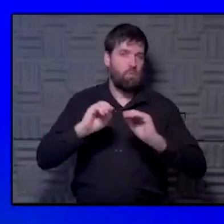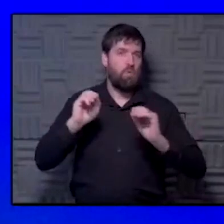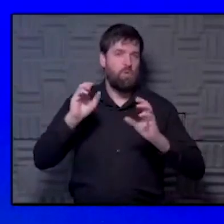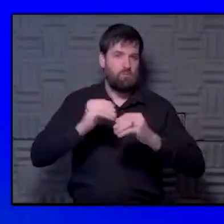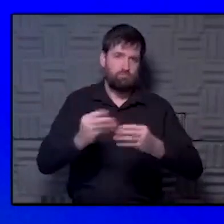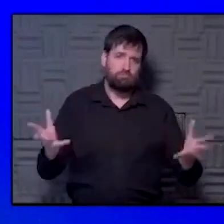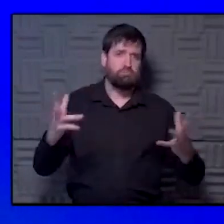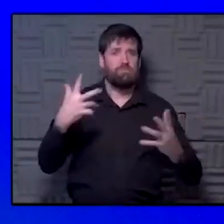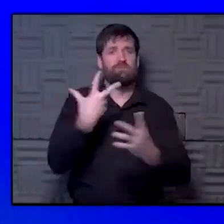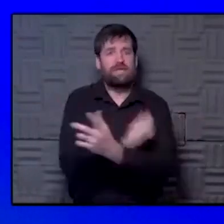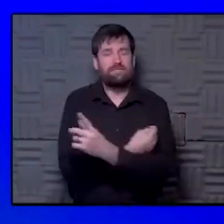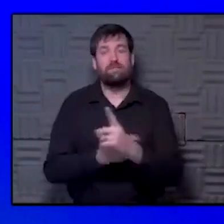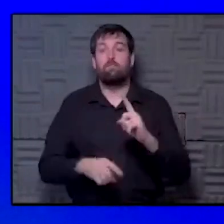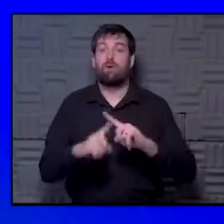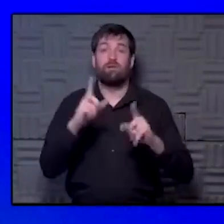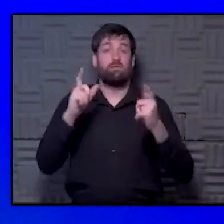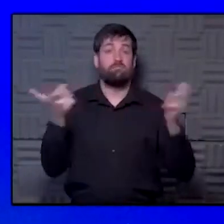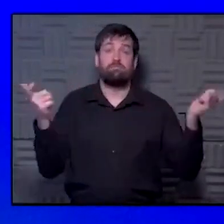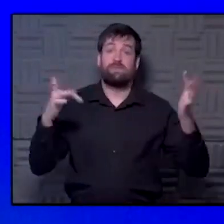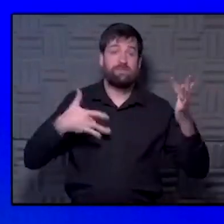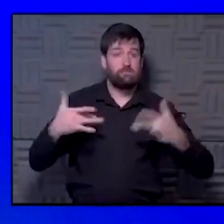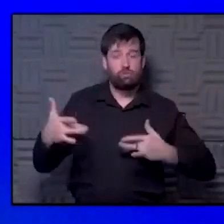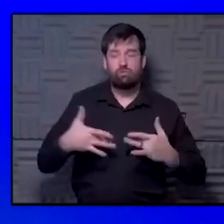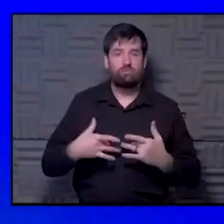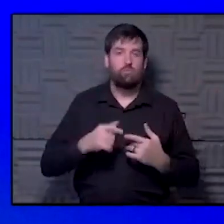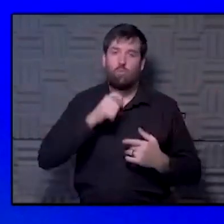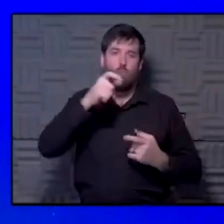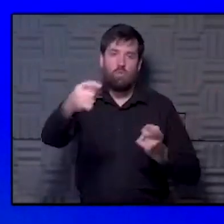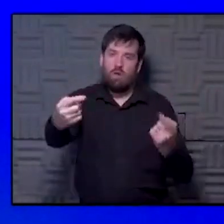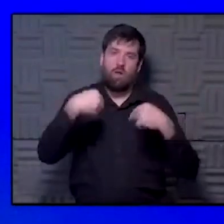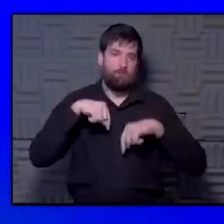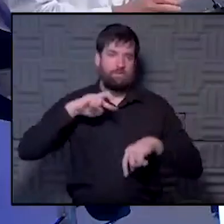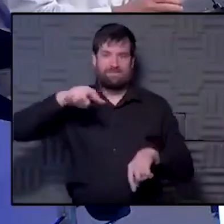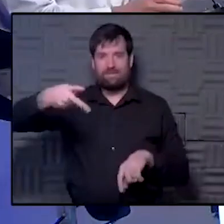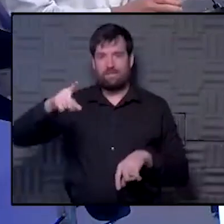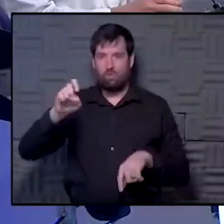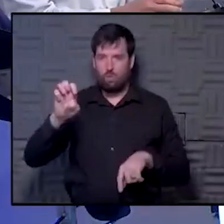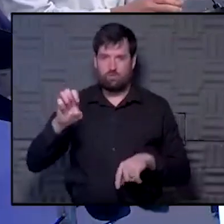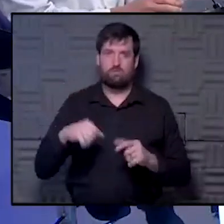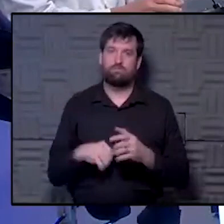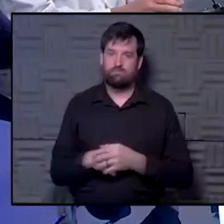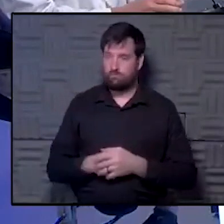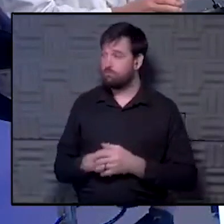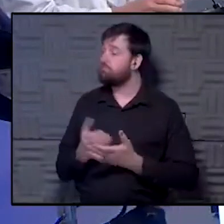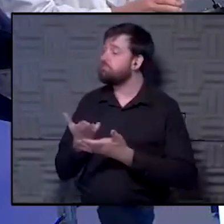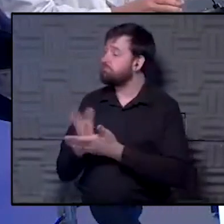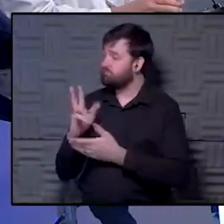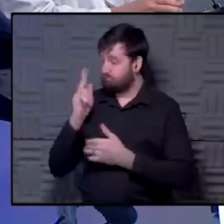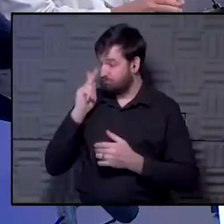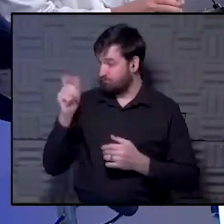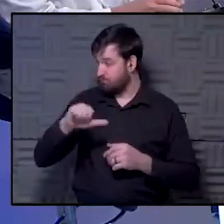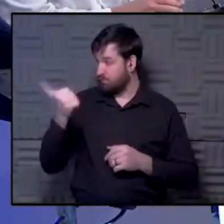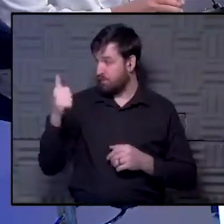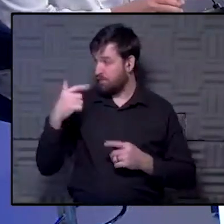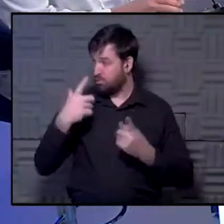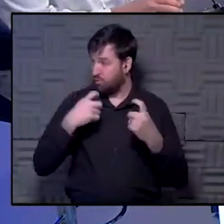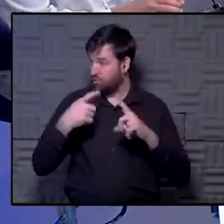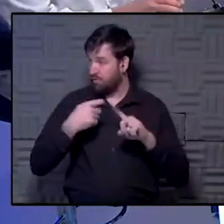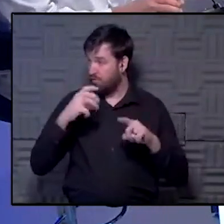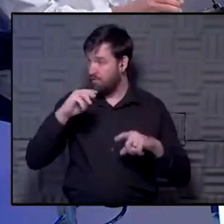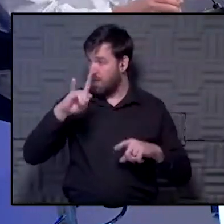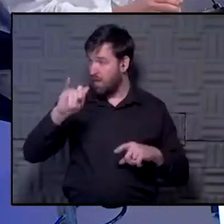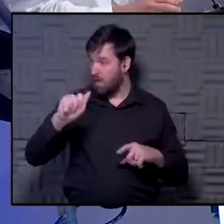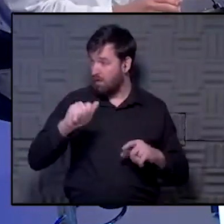vaccinated, but my biggest concern is that people will not come back and get their second dose. Mm-hmm. All right, let's see if there's another question from one of our